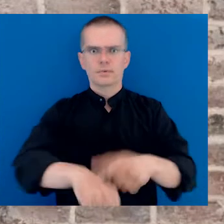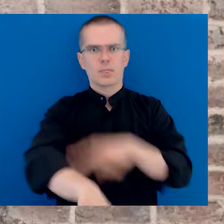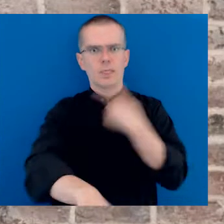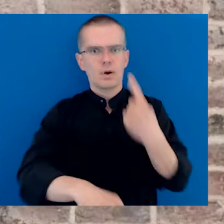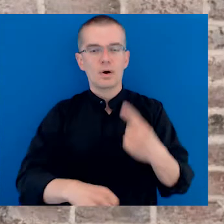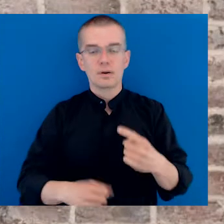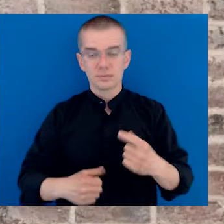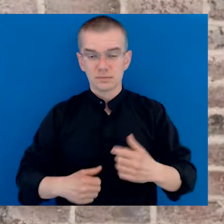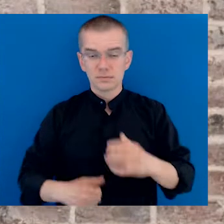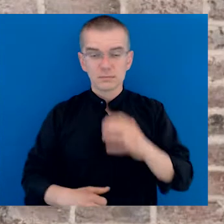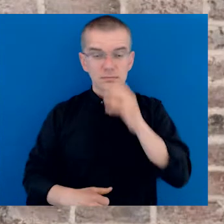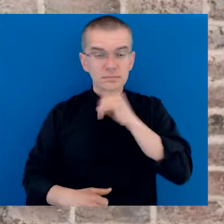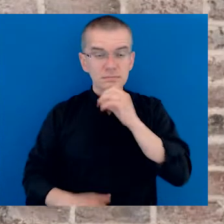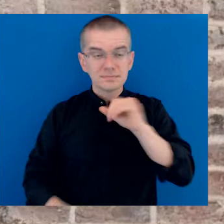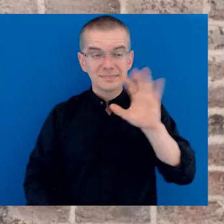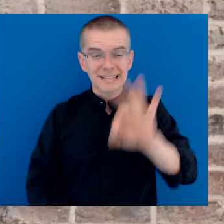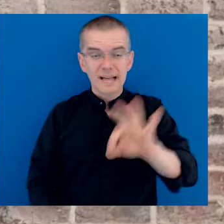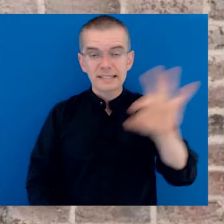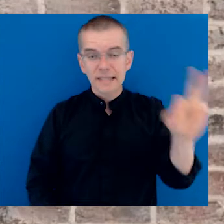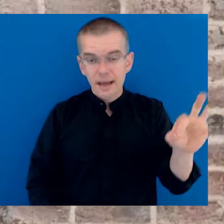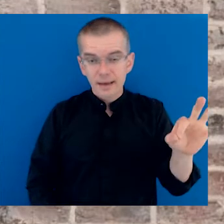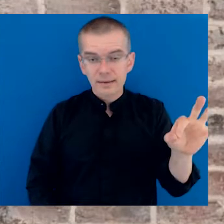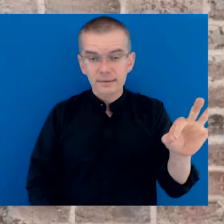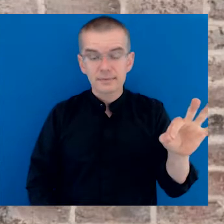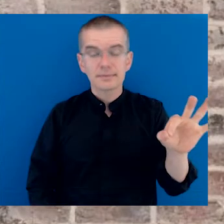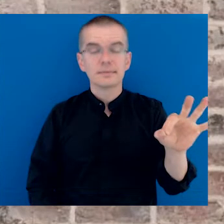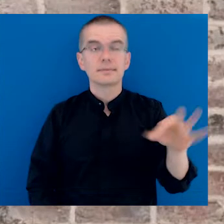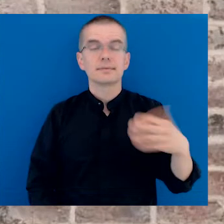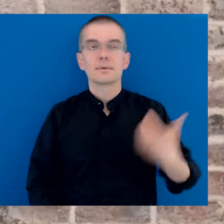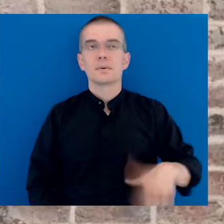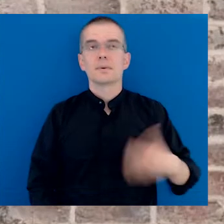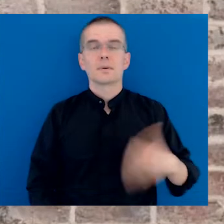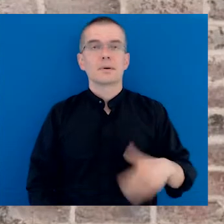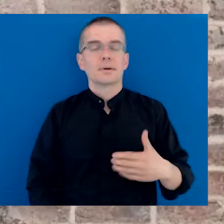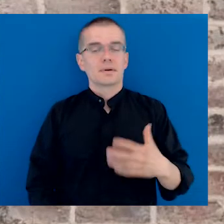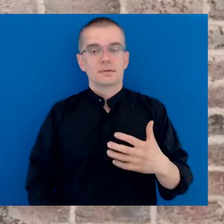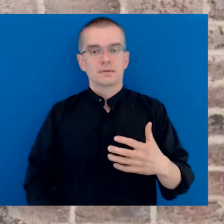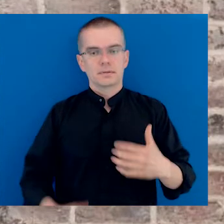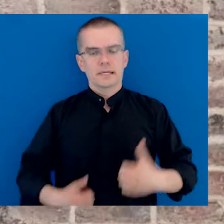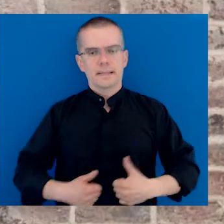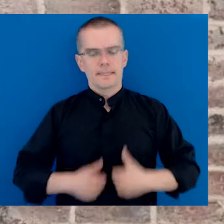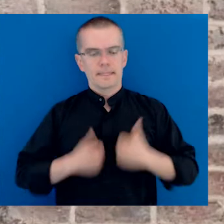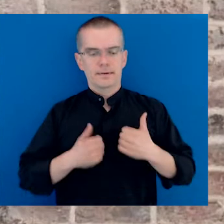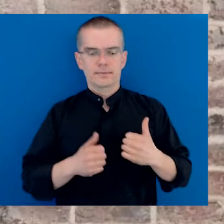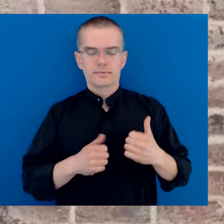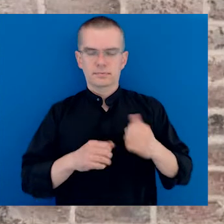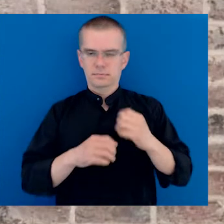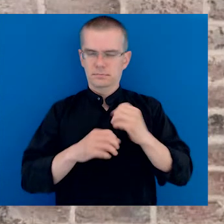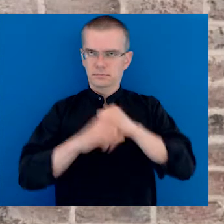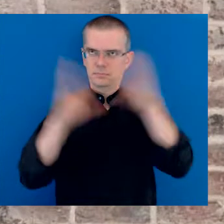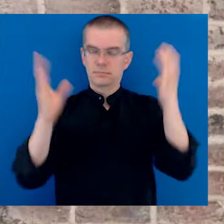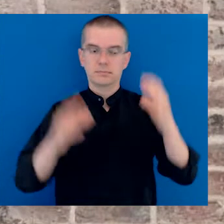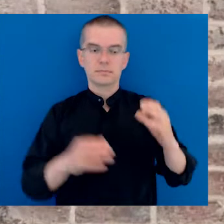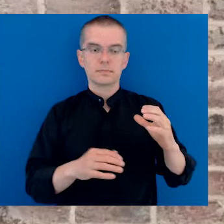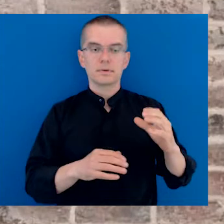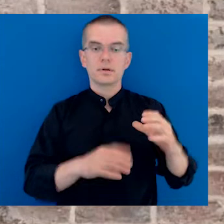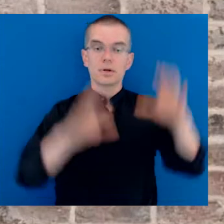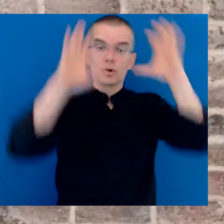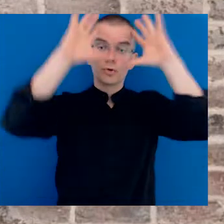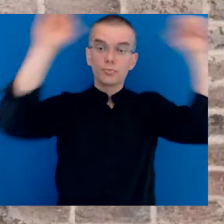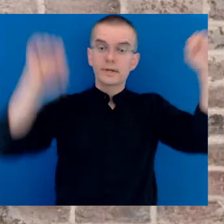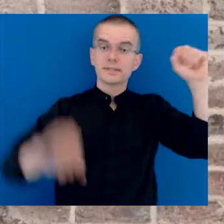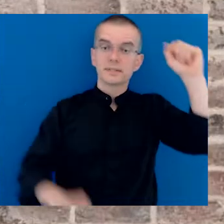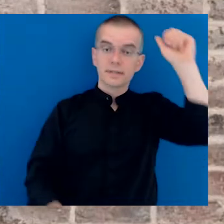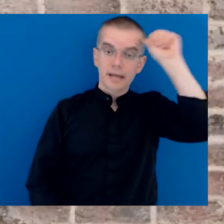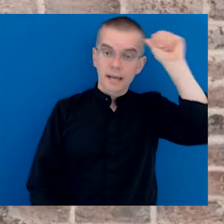lived 99 years. And to sort of put that in perspective, he lived from President Abraham